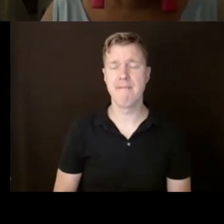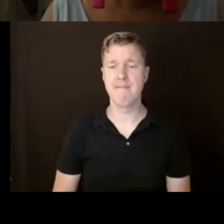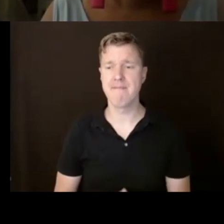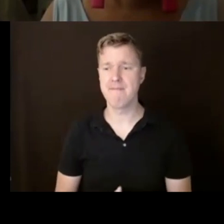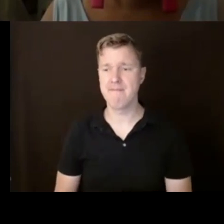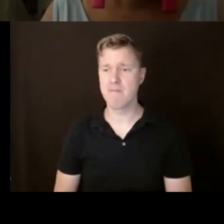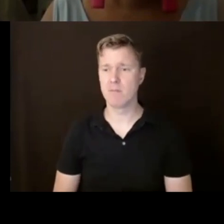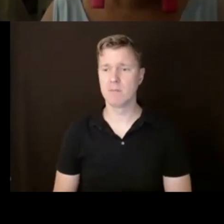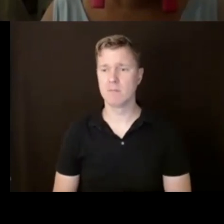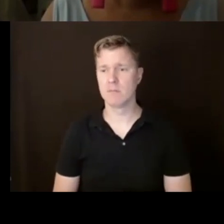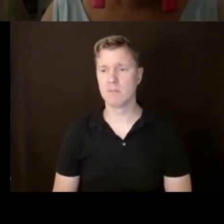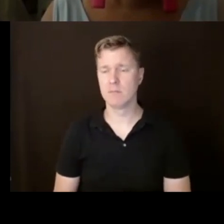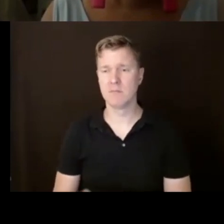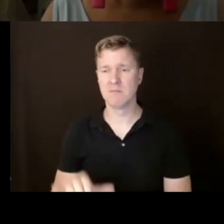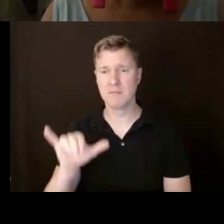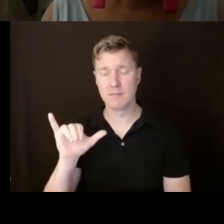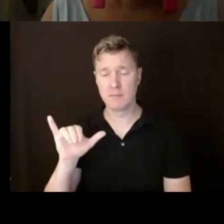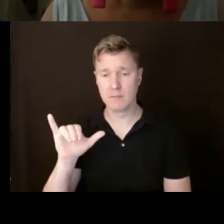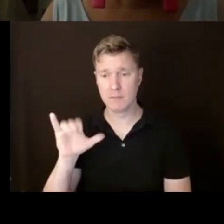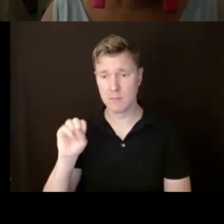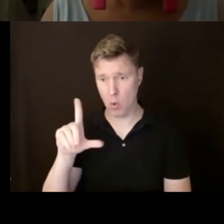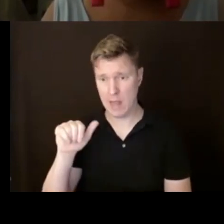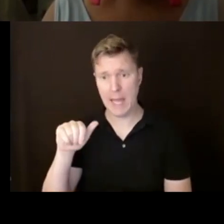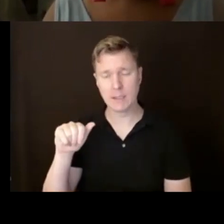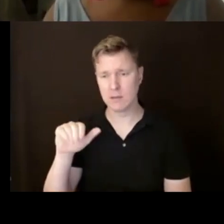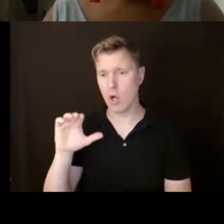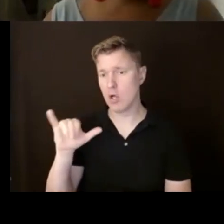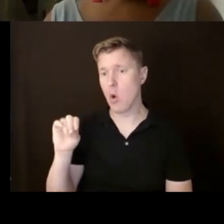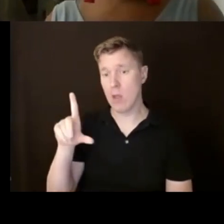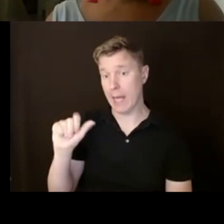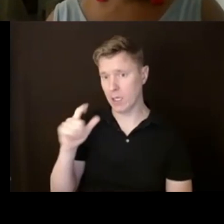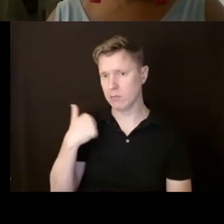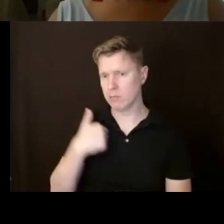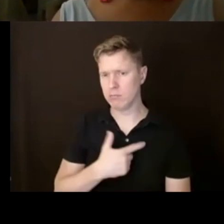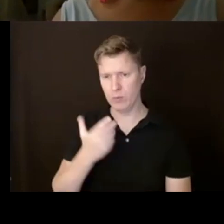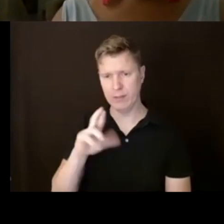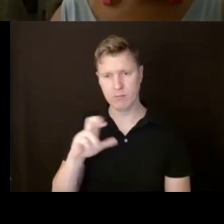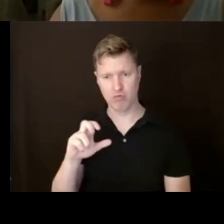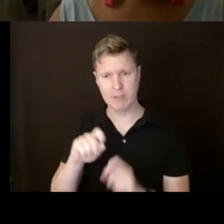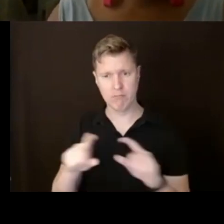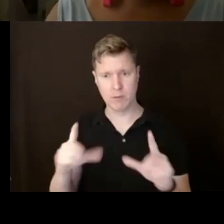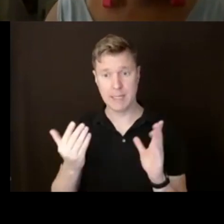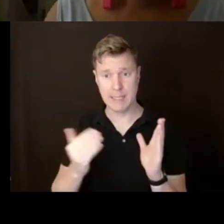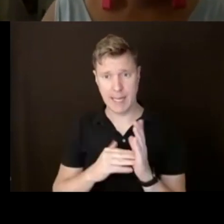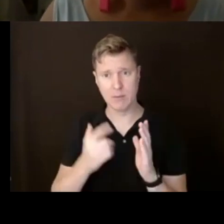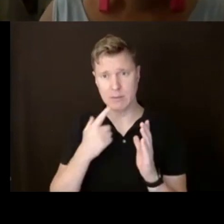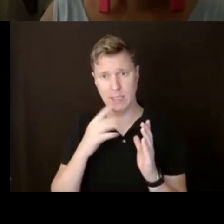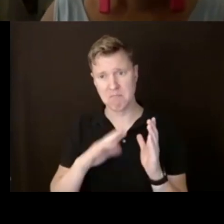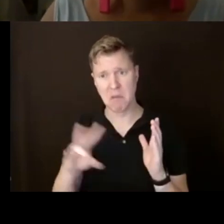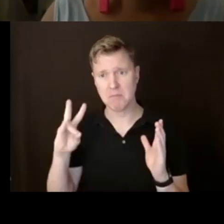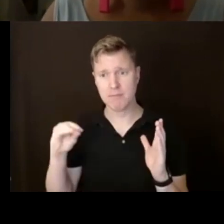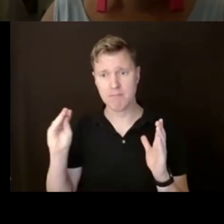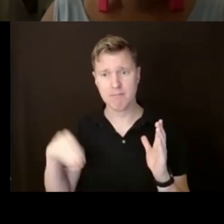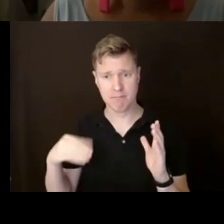Yolanda, it may have like hidden behind windows. We did relaunch it like a few minutes ago. Okay. So people are voting. Great. 70% of voted yes.